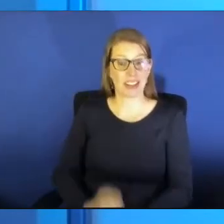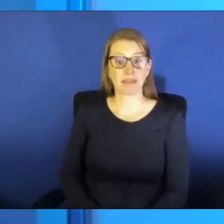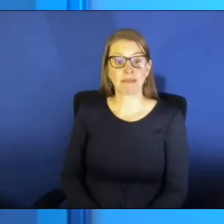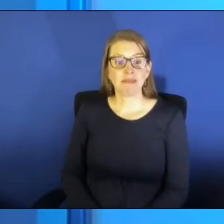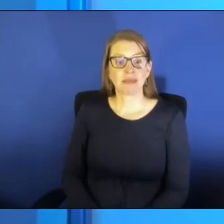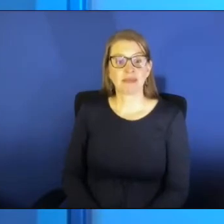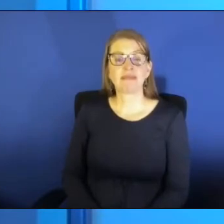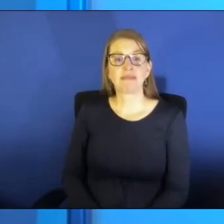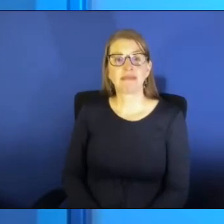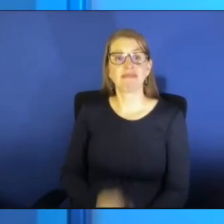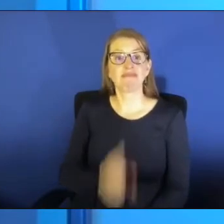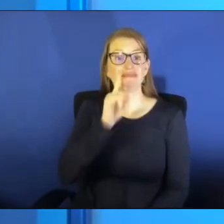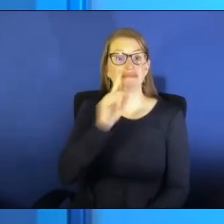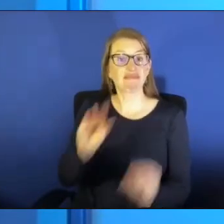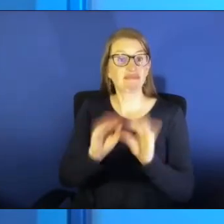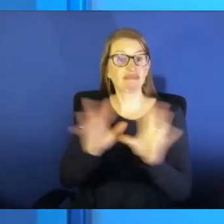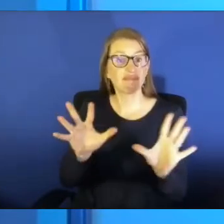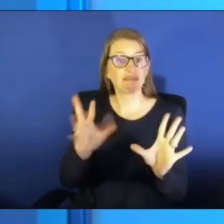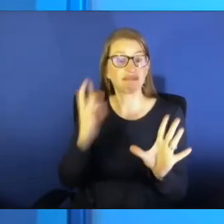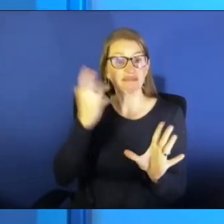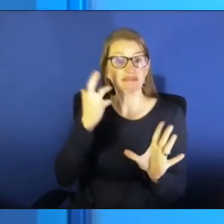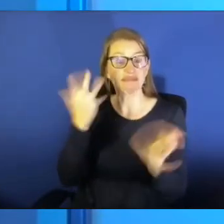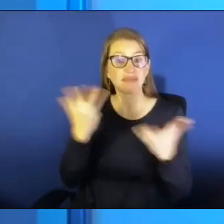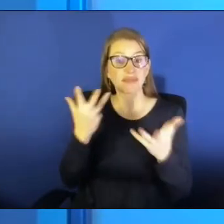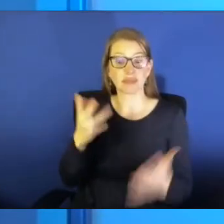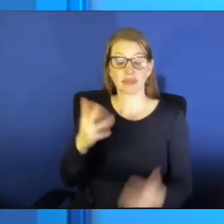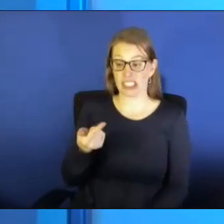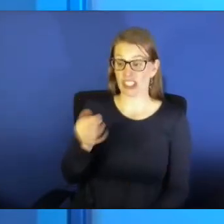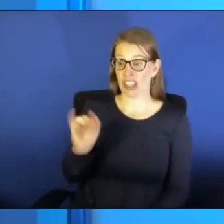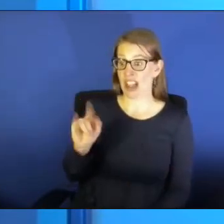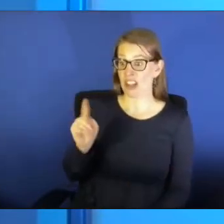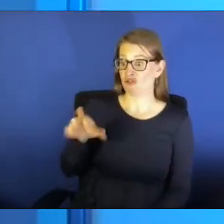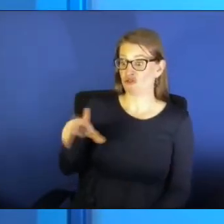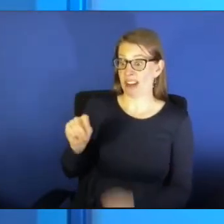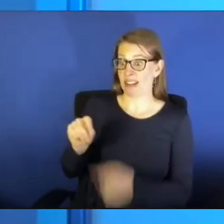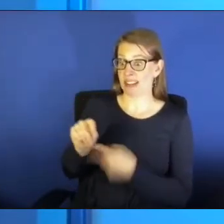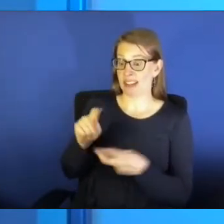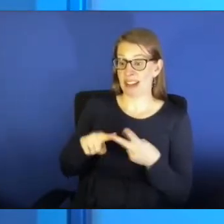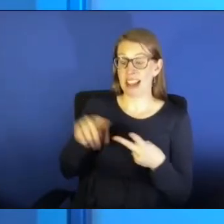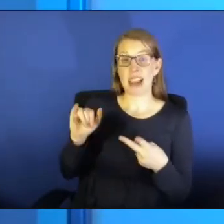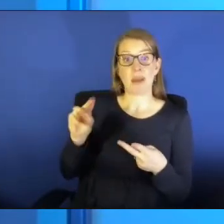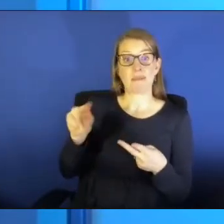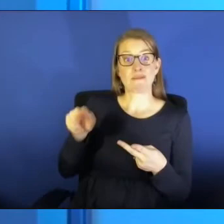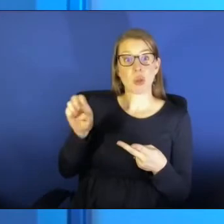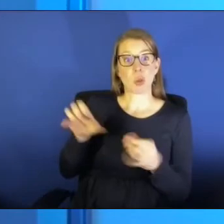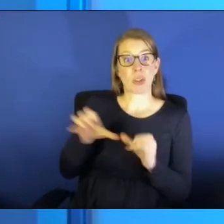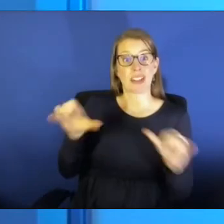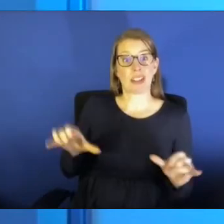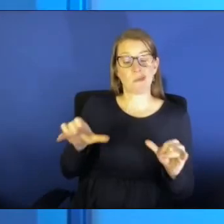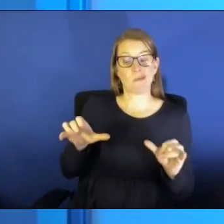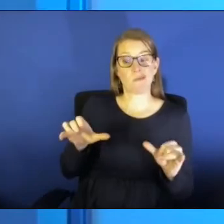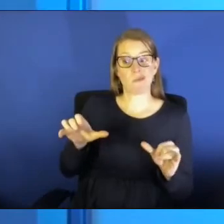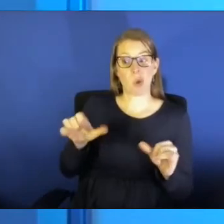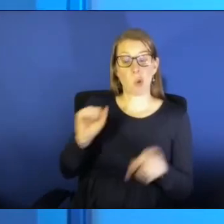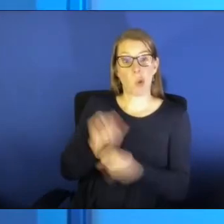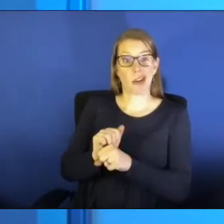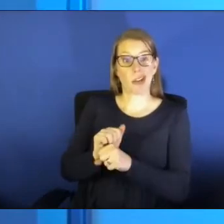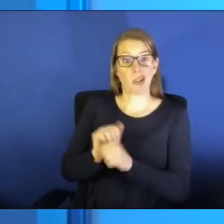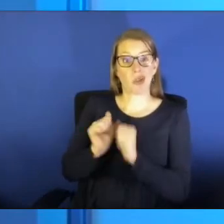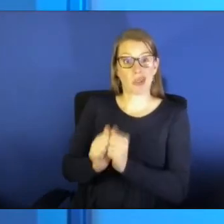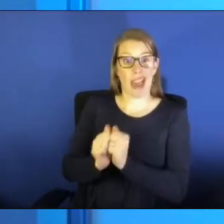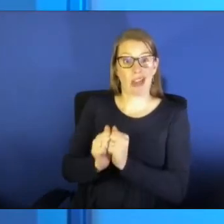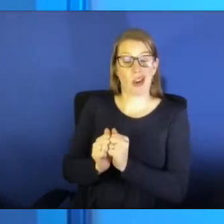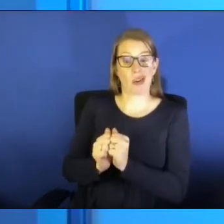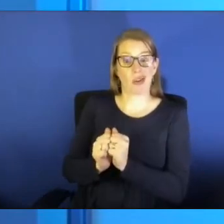the GI tract and the immune system work together to develop the appropriate immune response to a